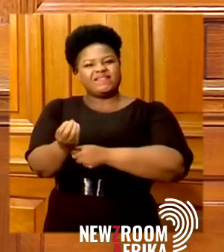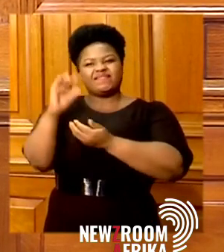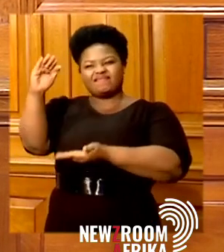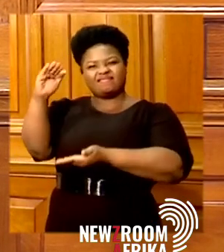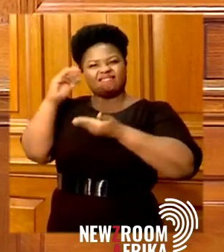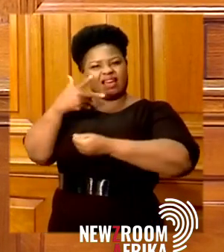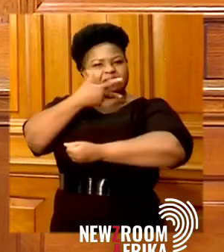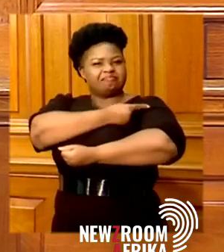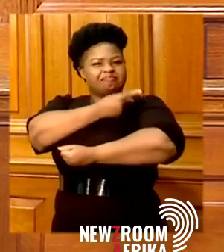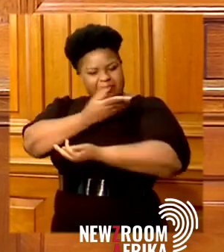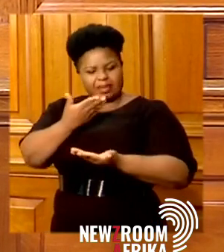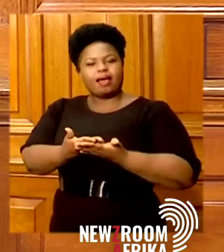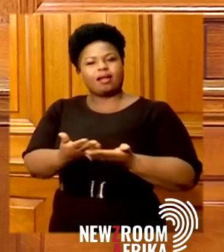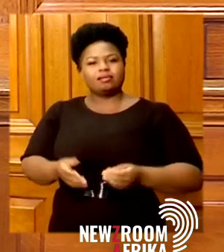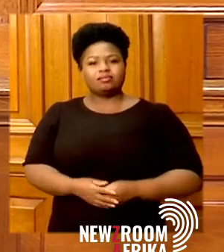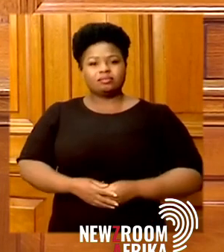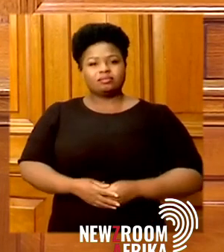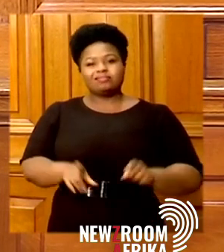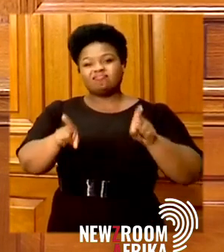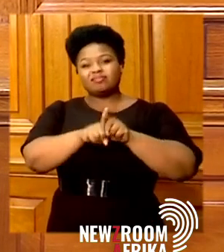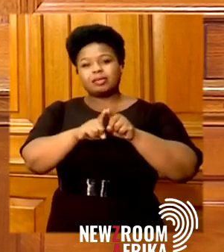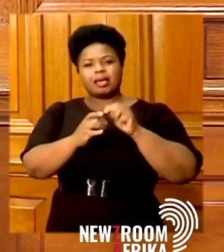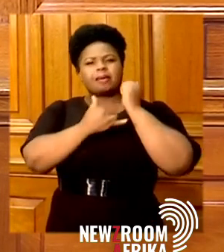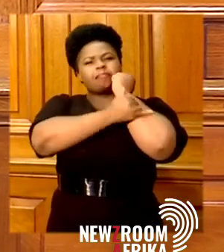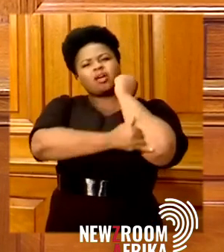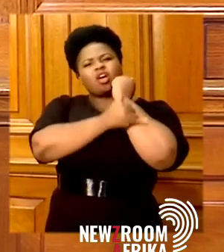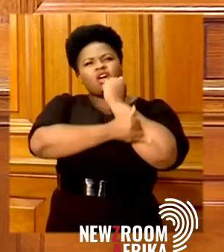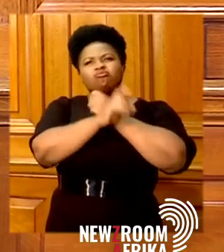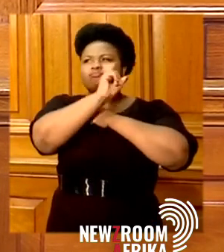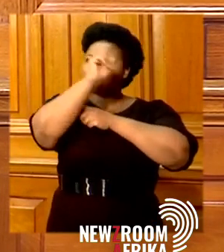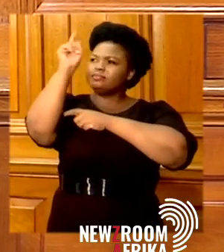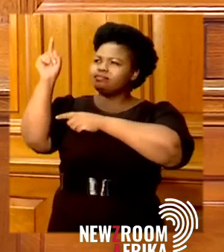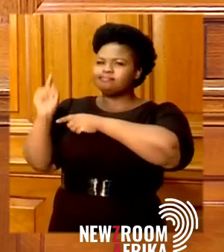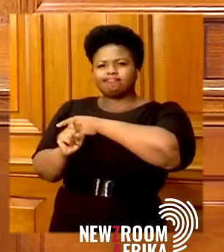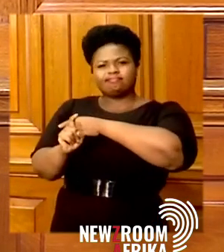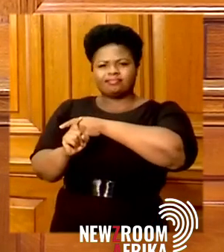Like many other countries, we have now started our vaccine program.